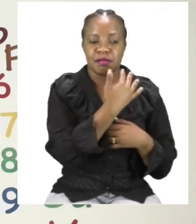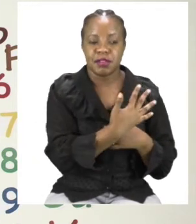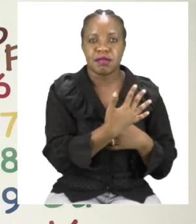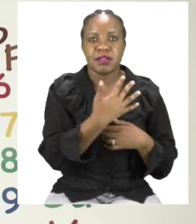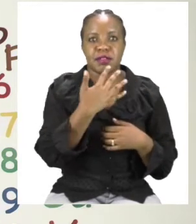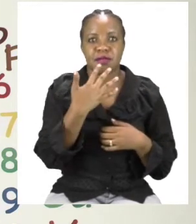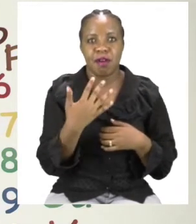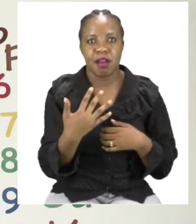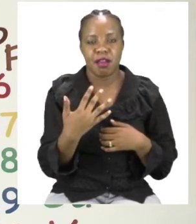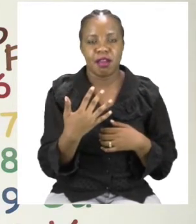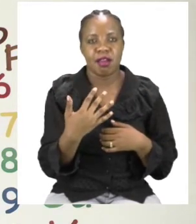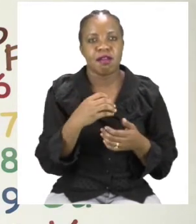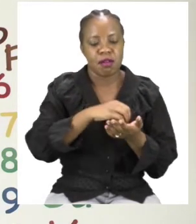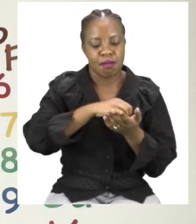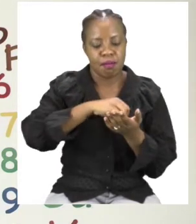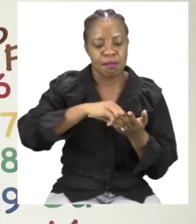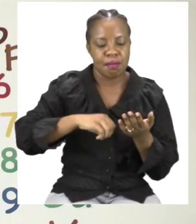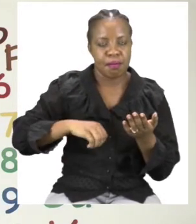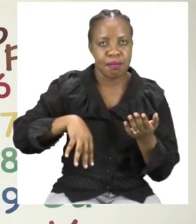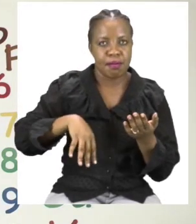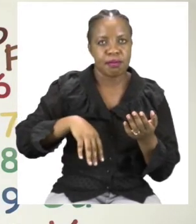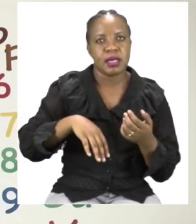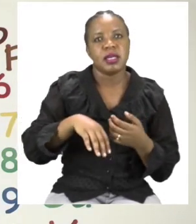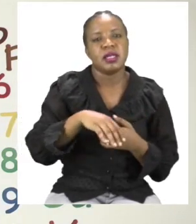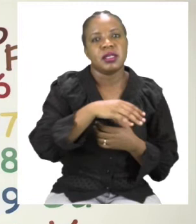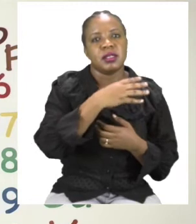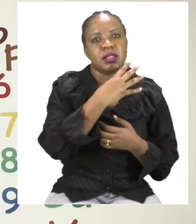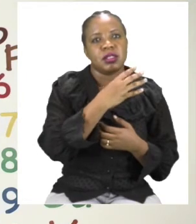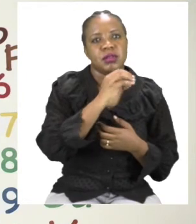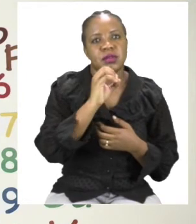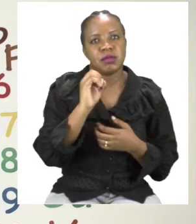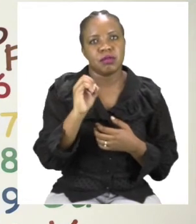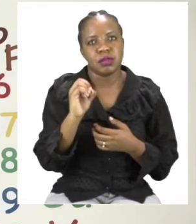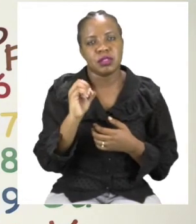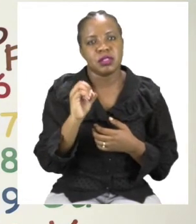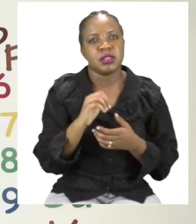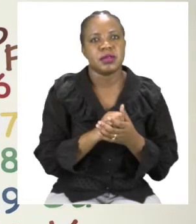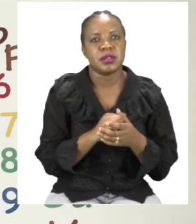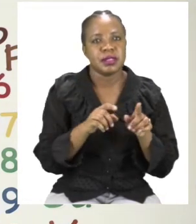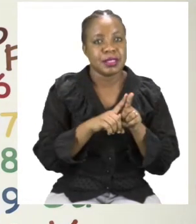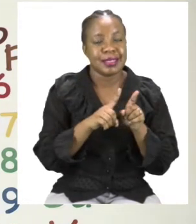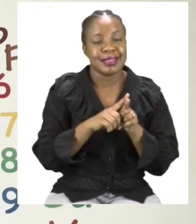say 55 minus 40, we are going to write it like this. We have our